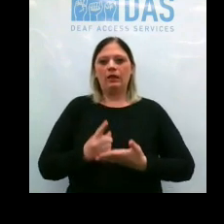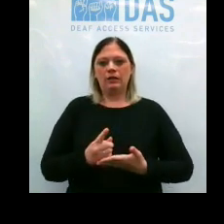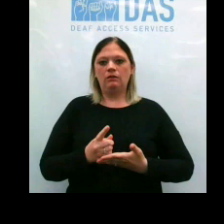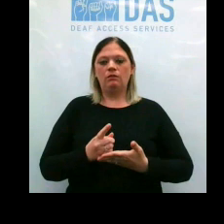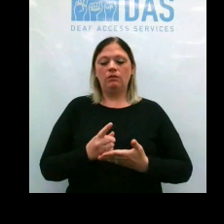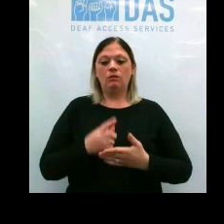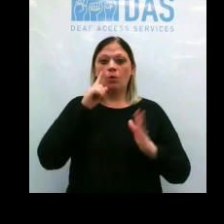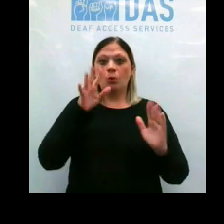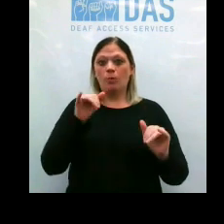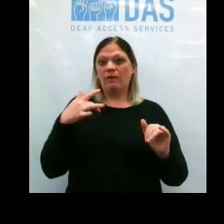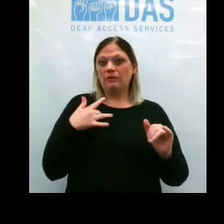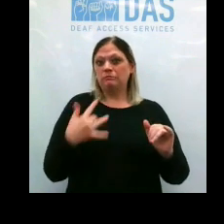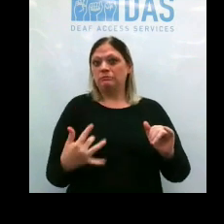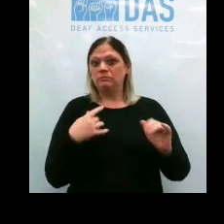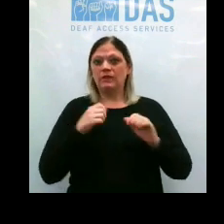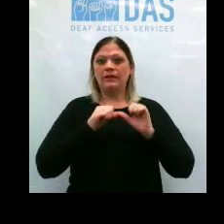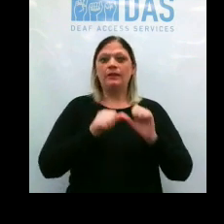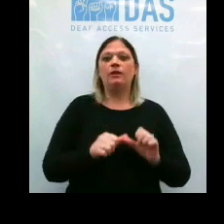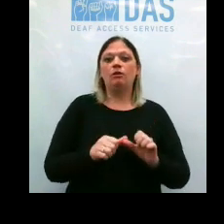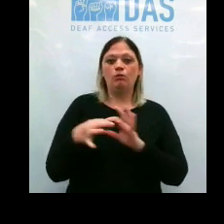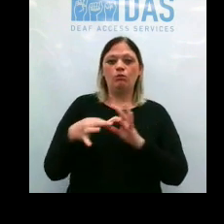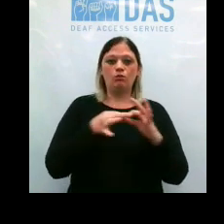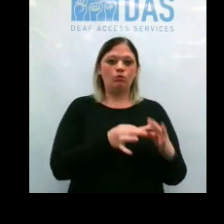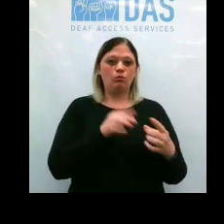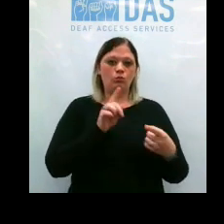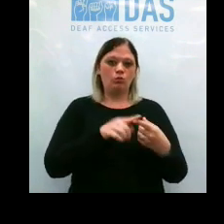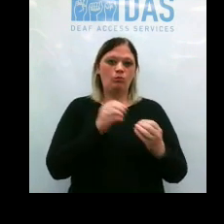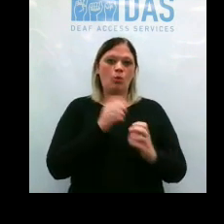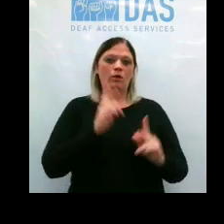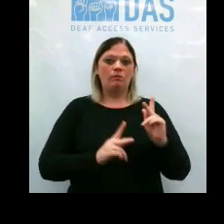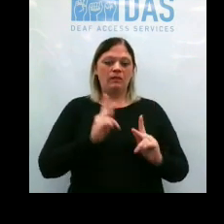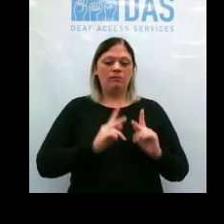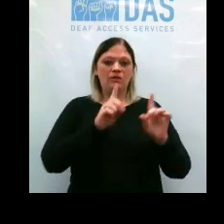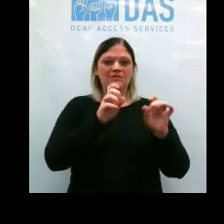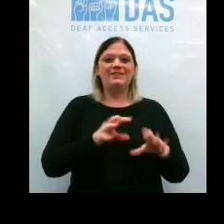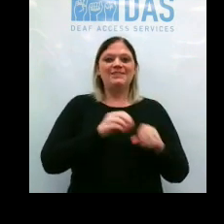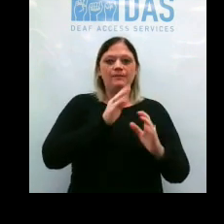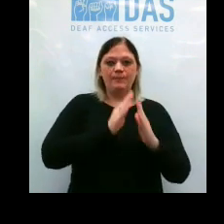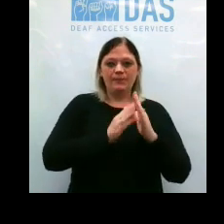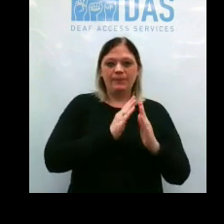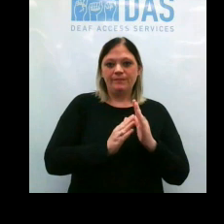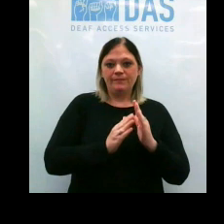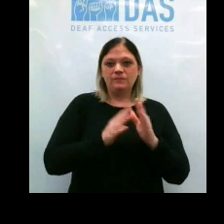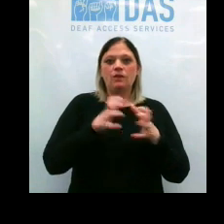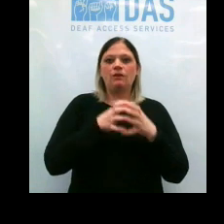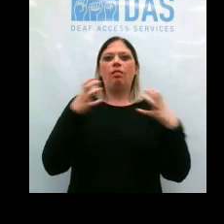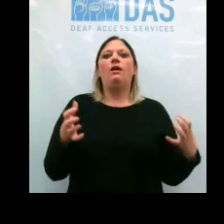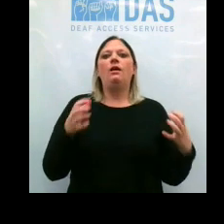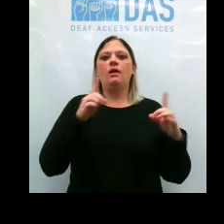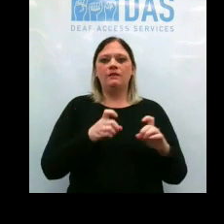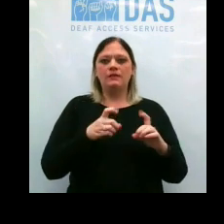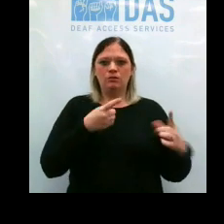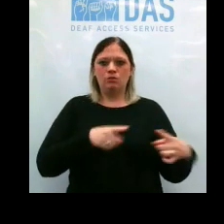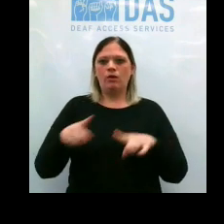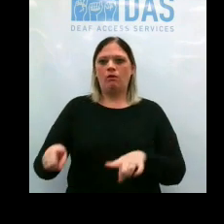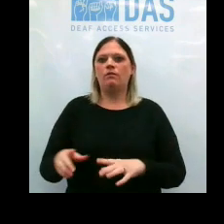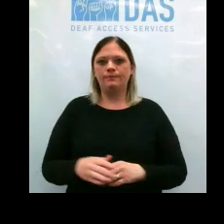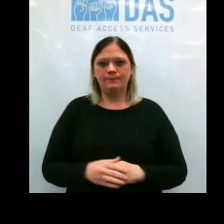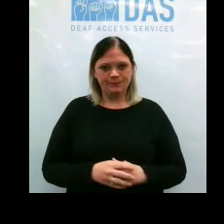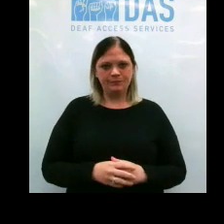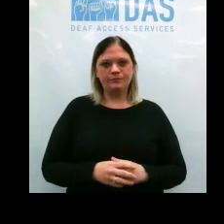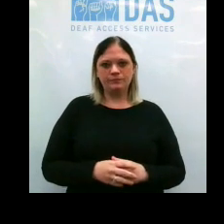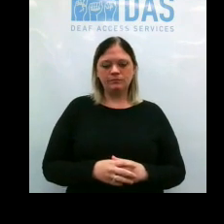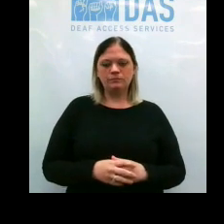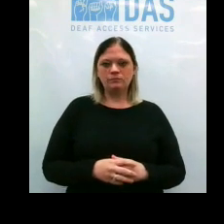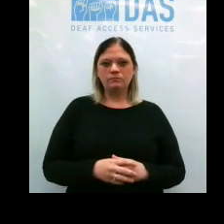that trend continues, at least as it pertains to more people that we're testing in the community, and there's lots of testing going on in the community.